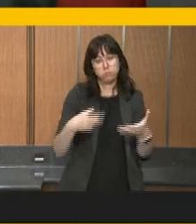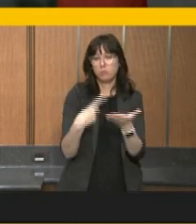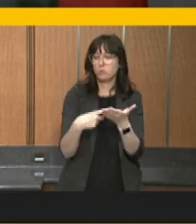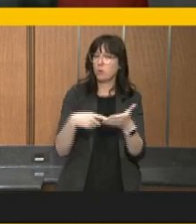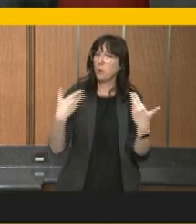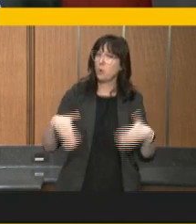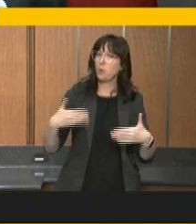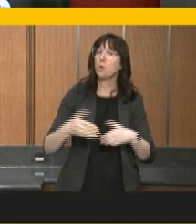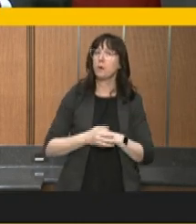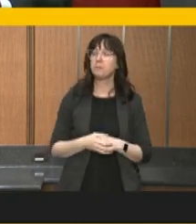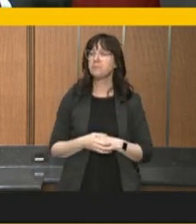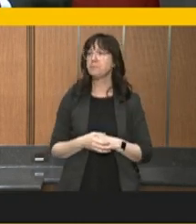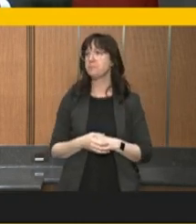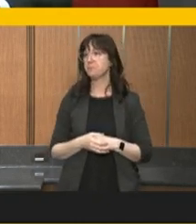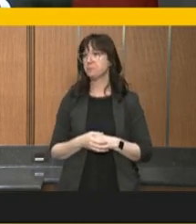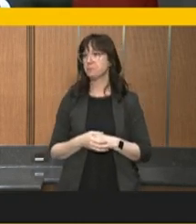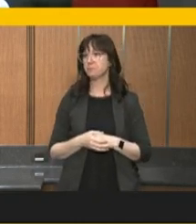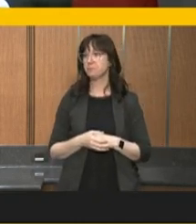Devoir.